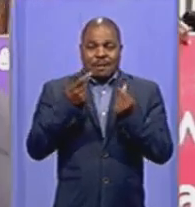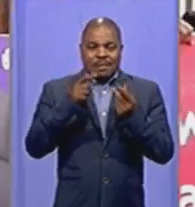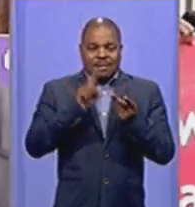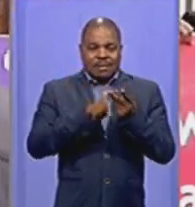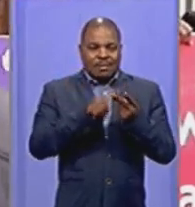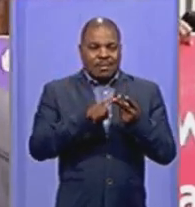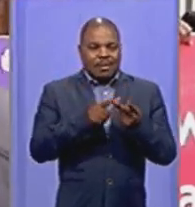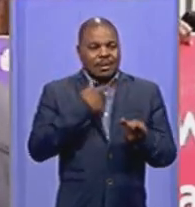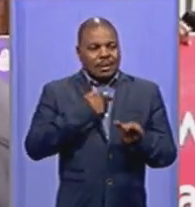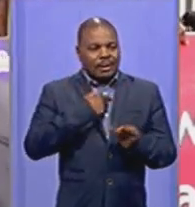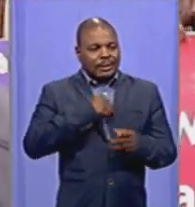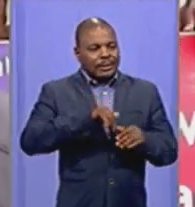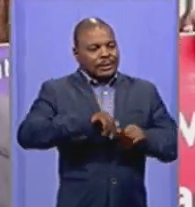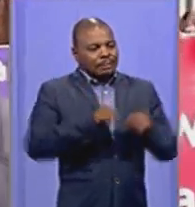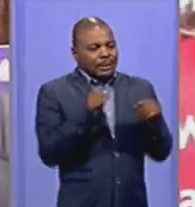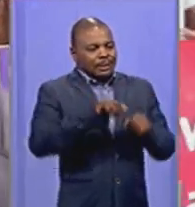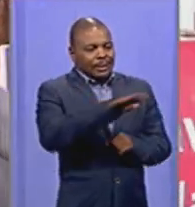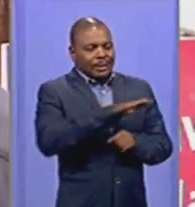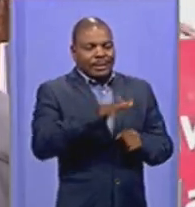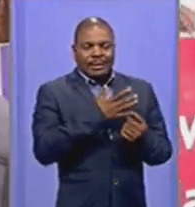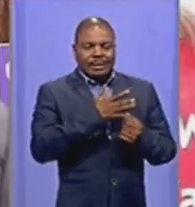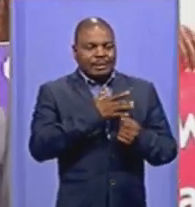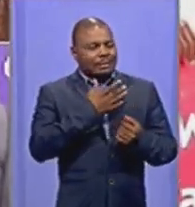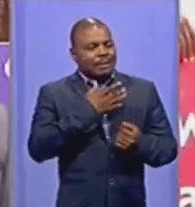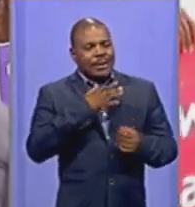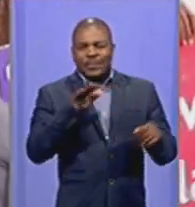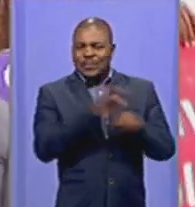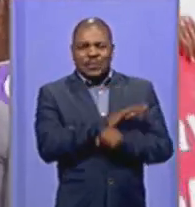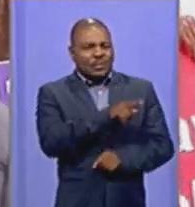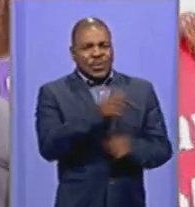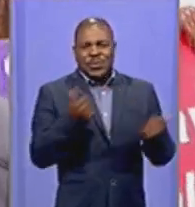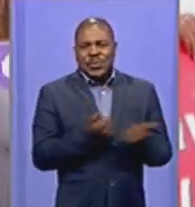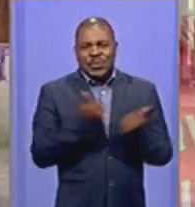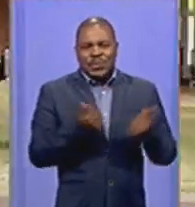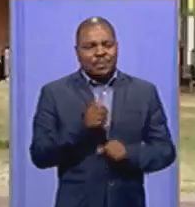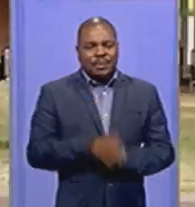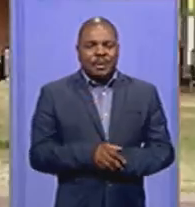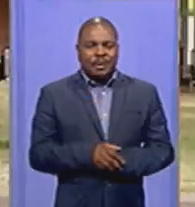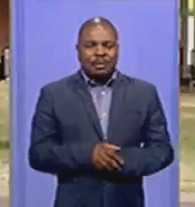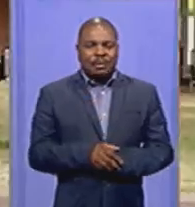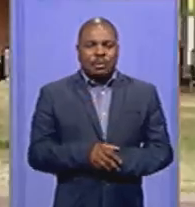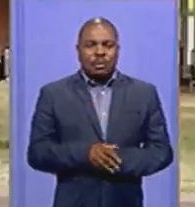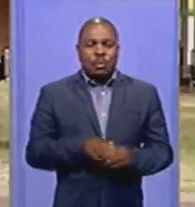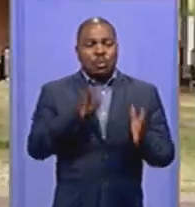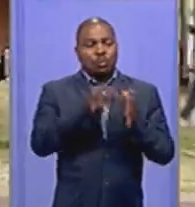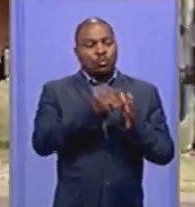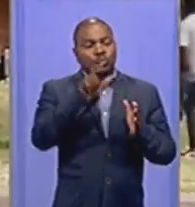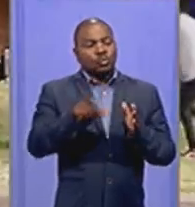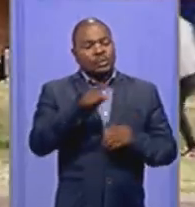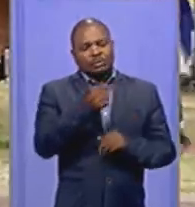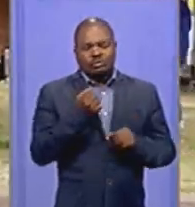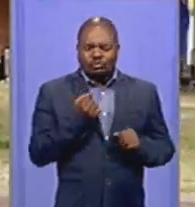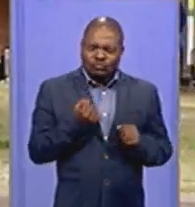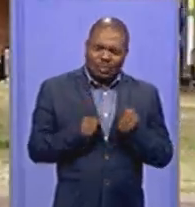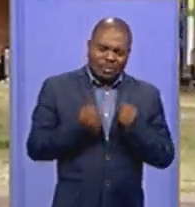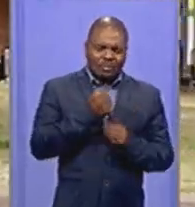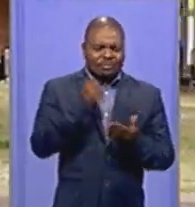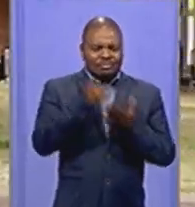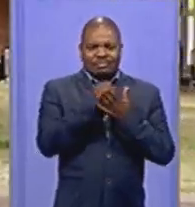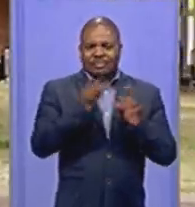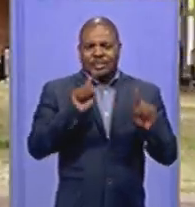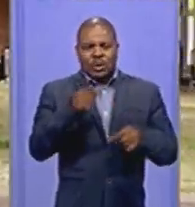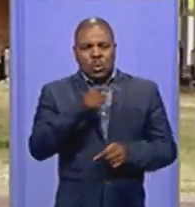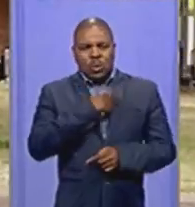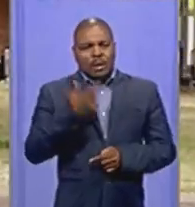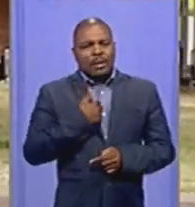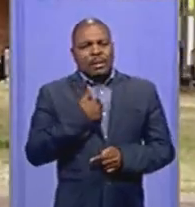capacity, space. It's packed. As we speak now, mama, it's packed. There are students who are struggling to register because of proof of